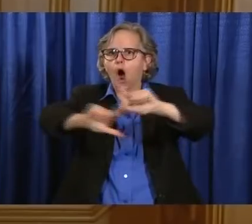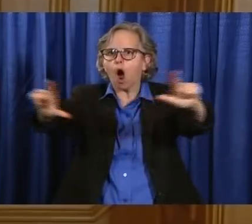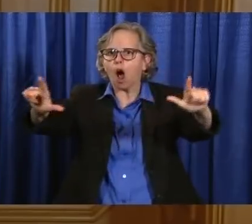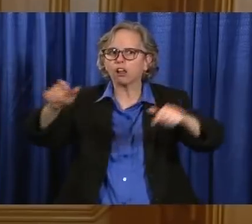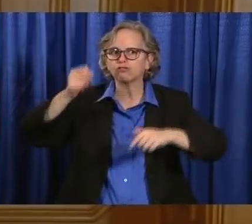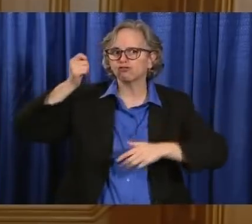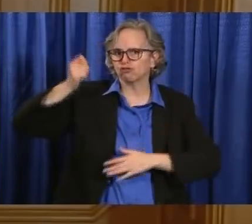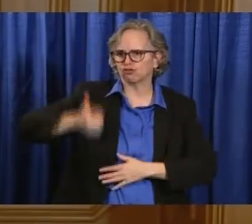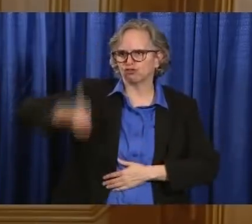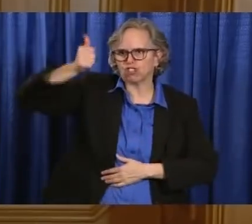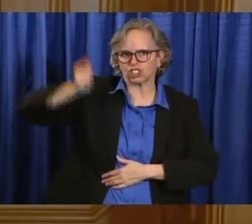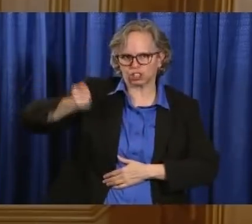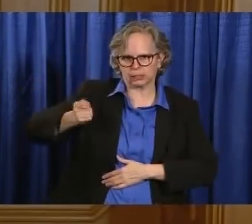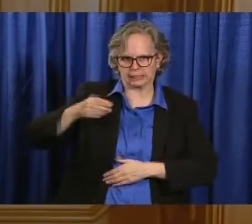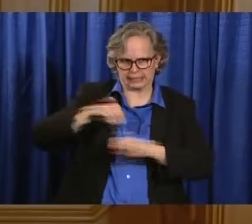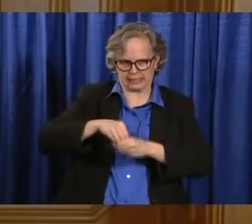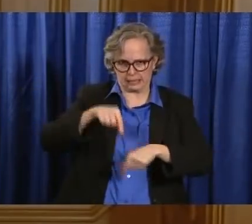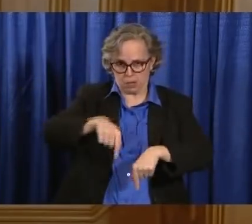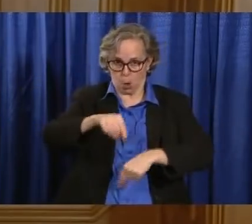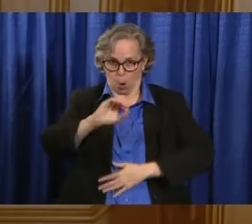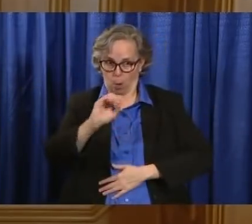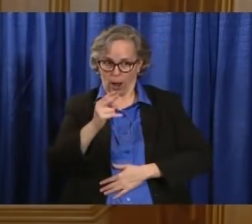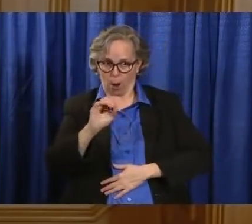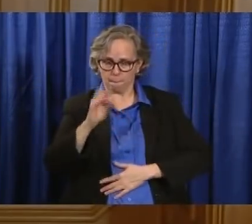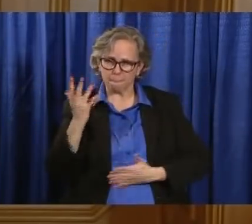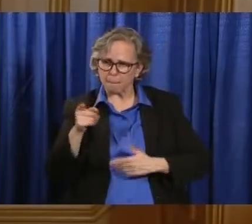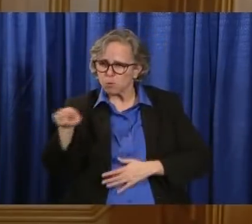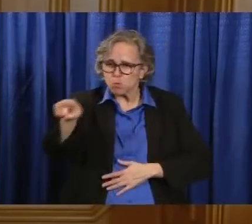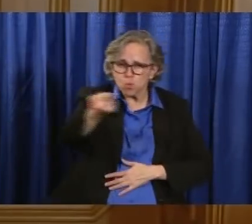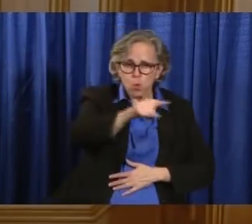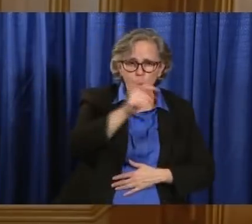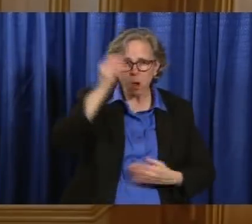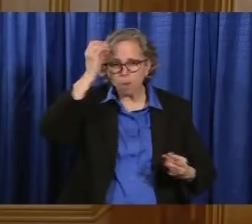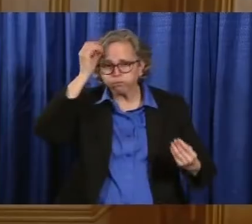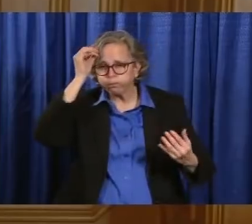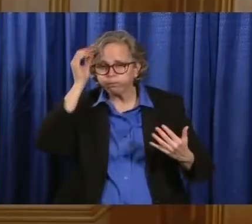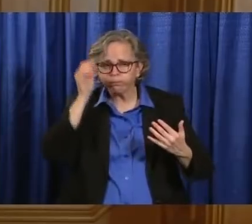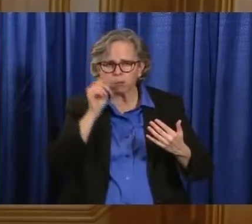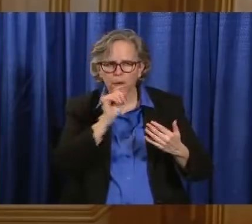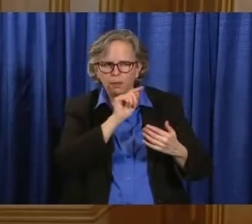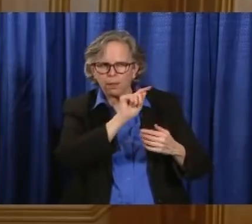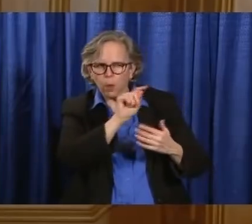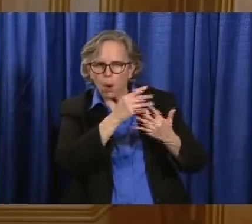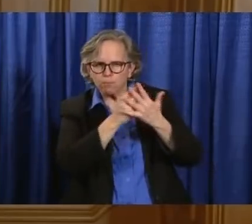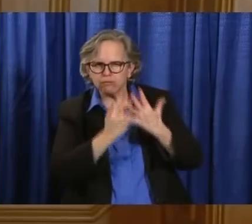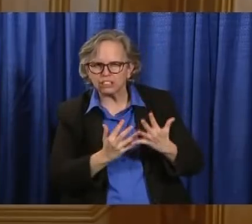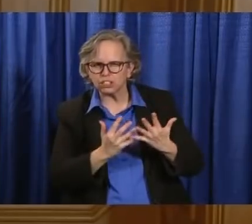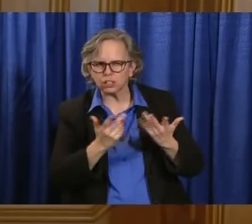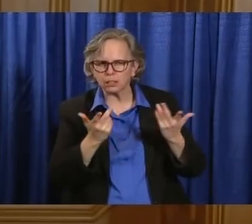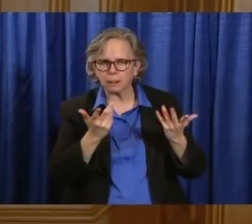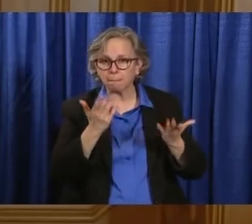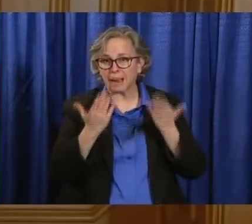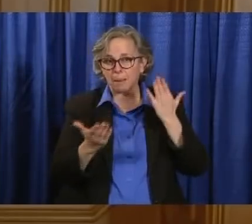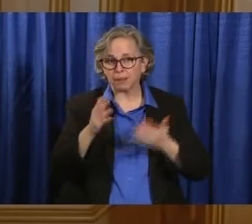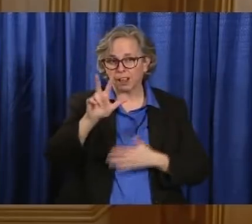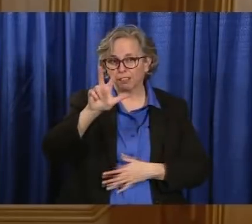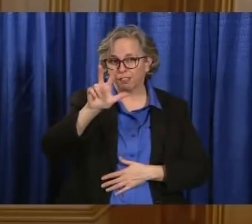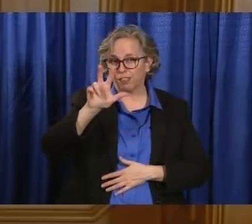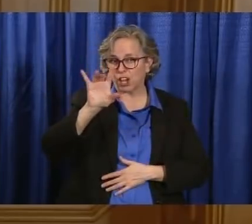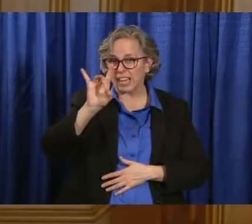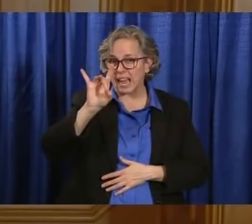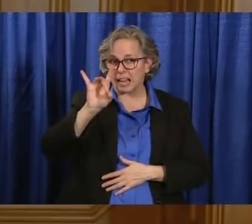and suggesting that they may want to look at these prisoners, 38 separate prisoners who might